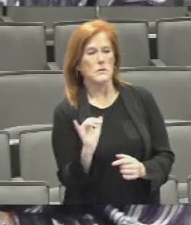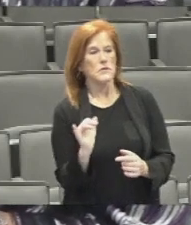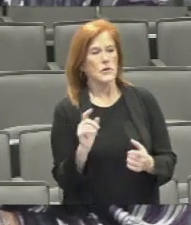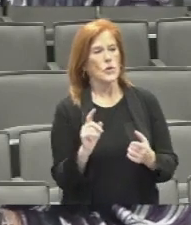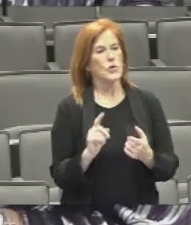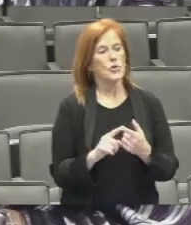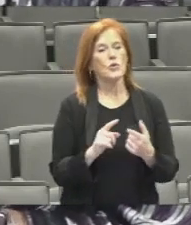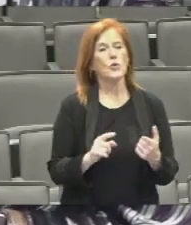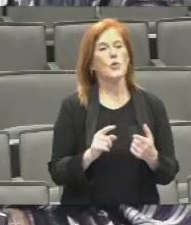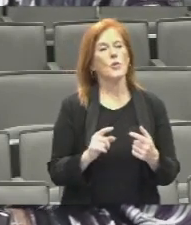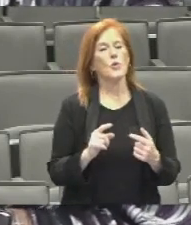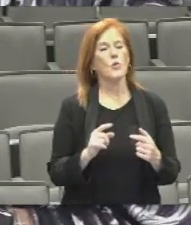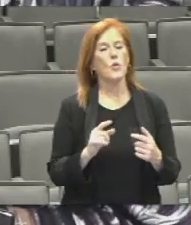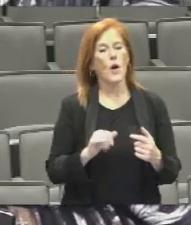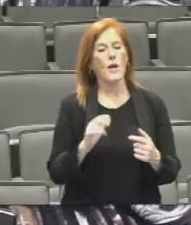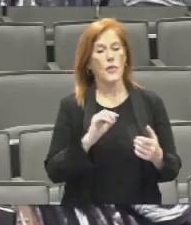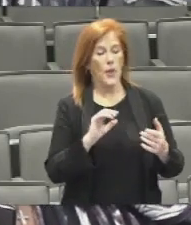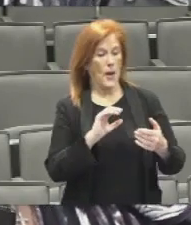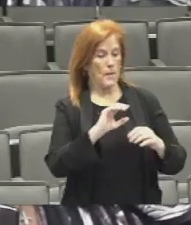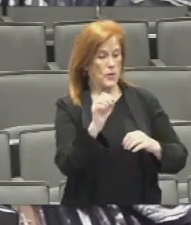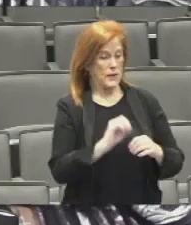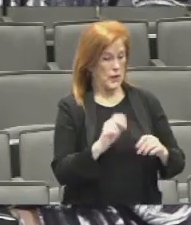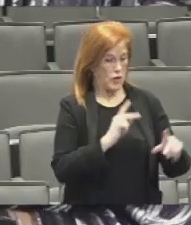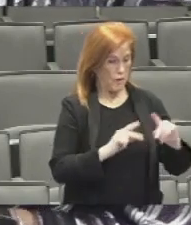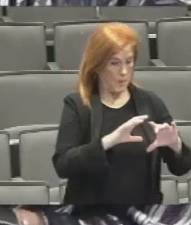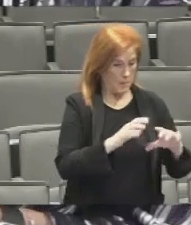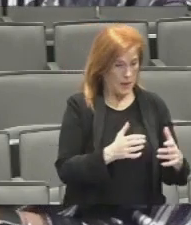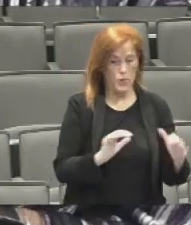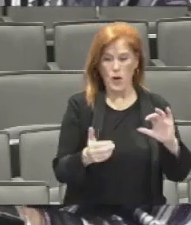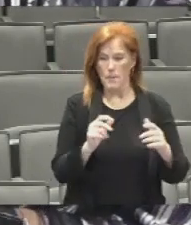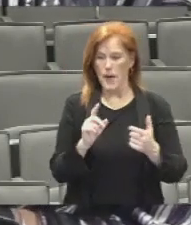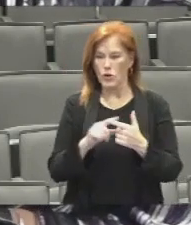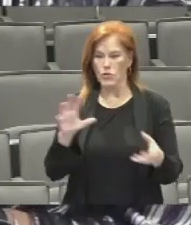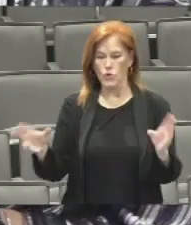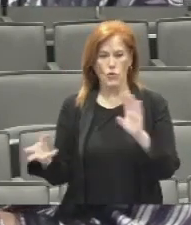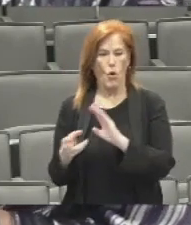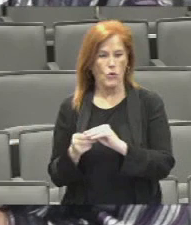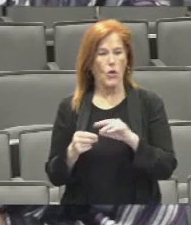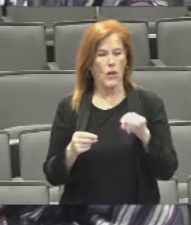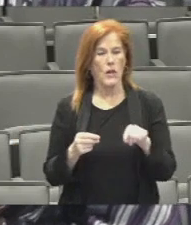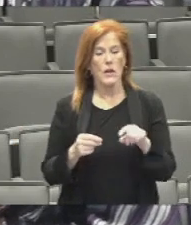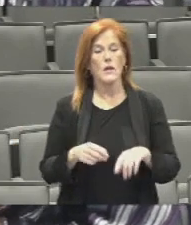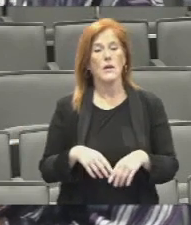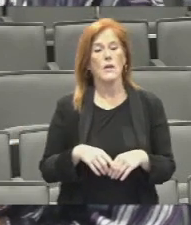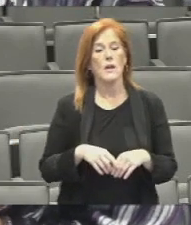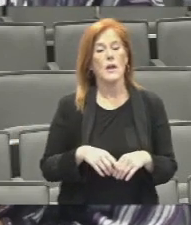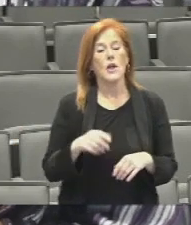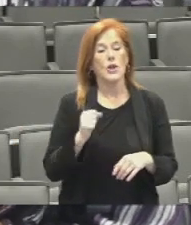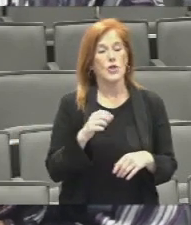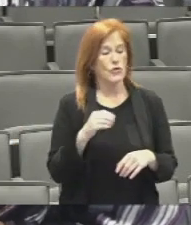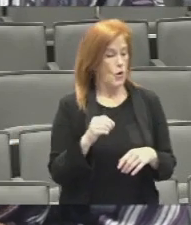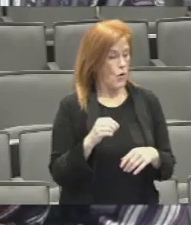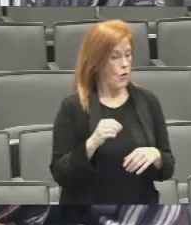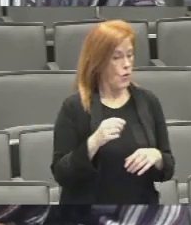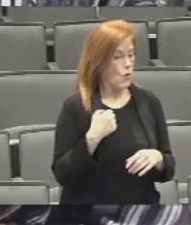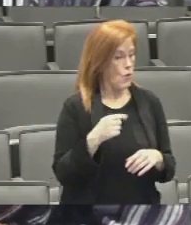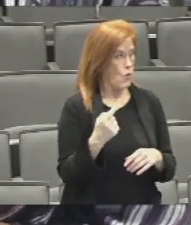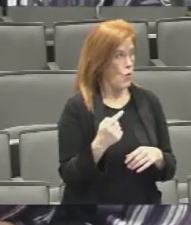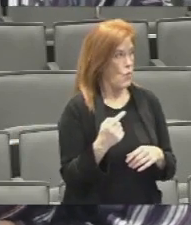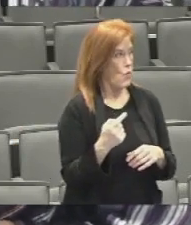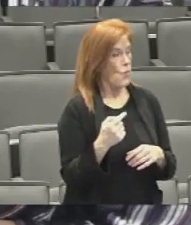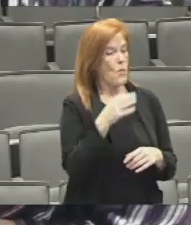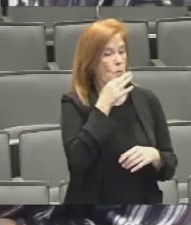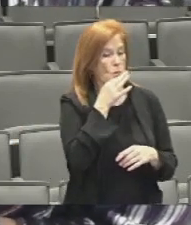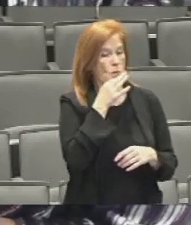are represented in our community. Native American, the same story there. 1% of